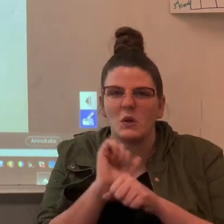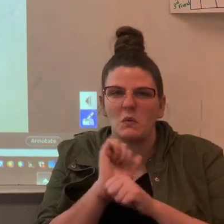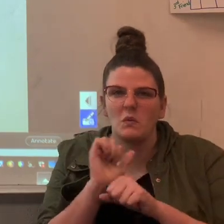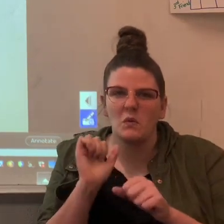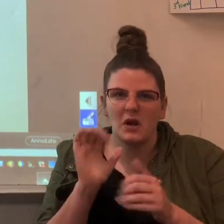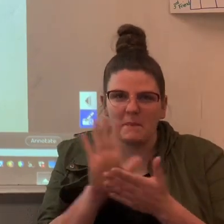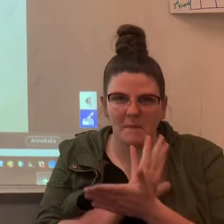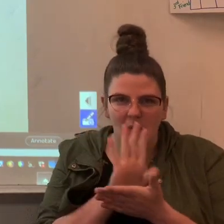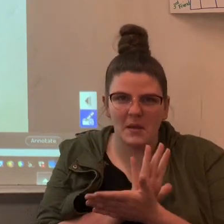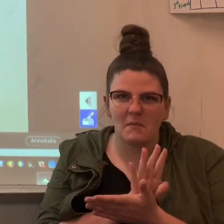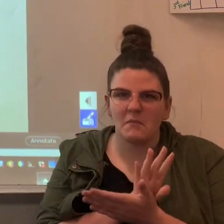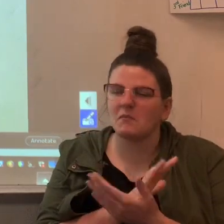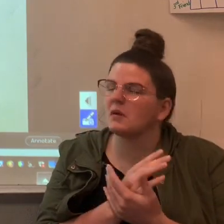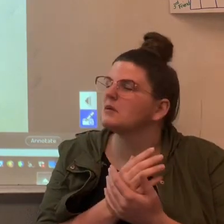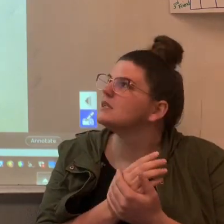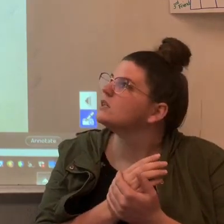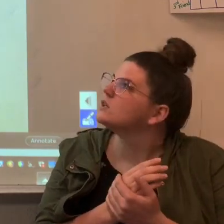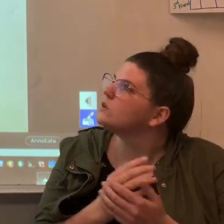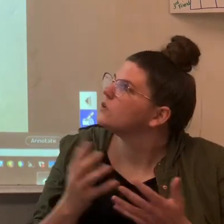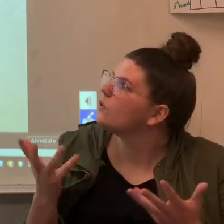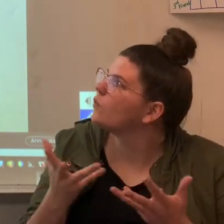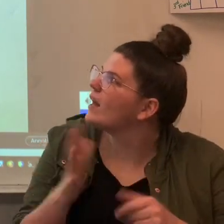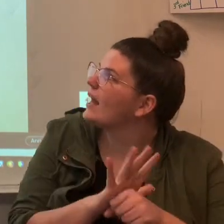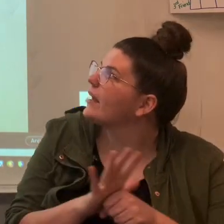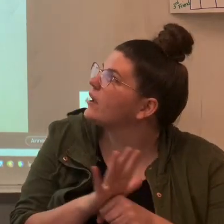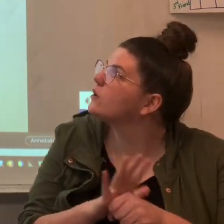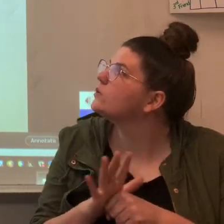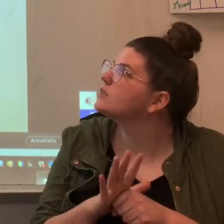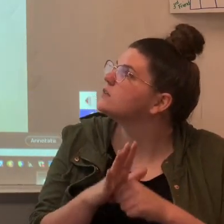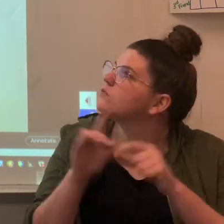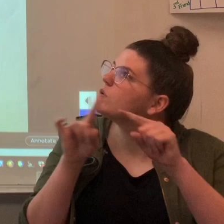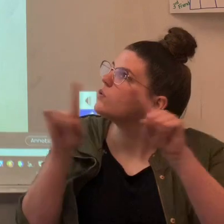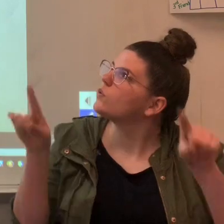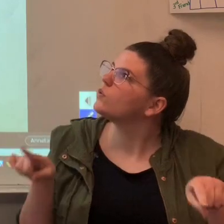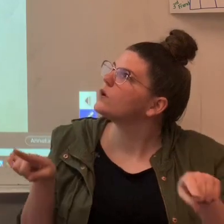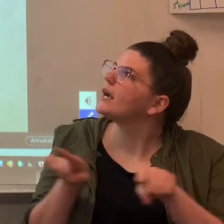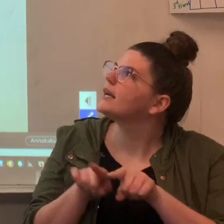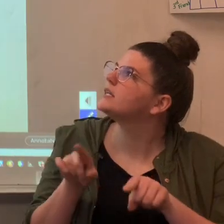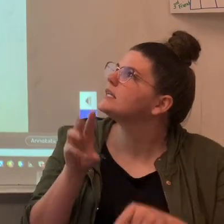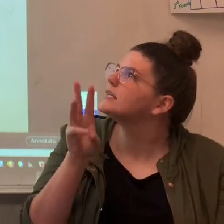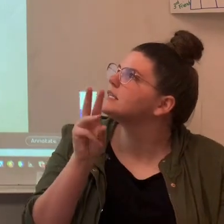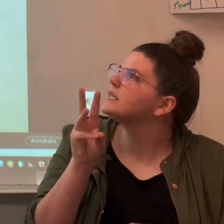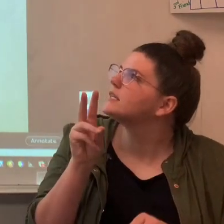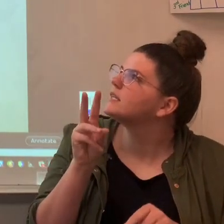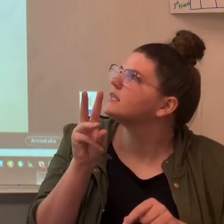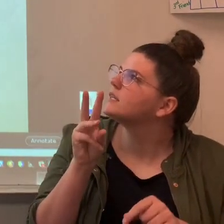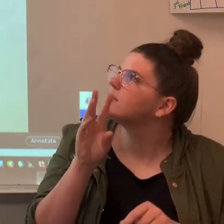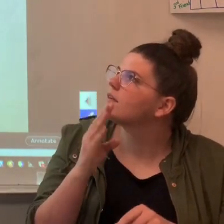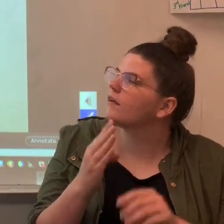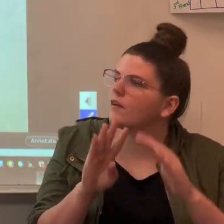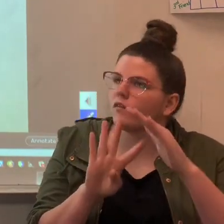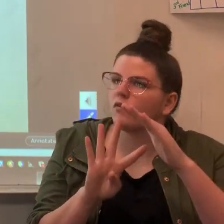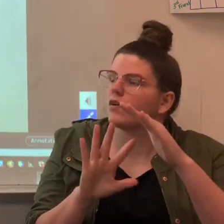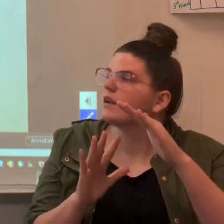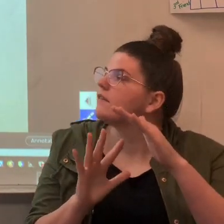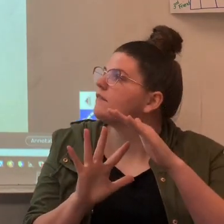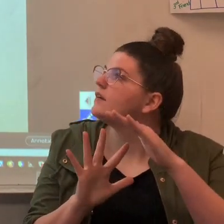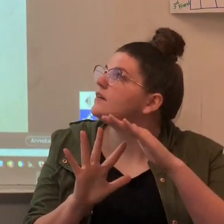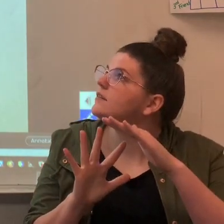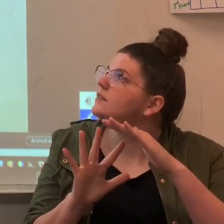4/5 square units? So that's telling me that that is already the answer of area, because if you remember,